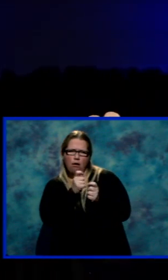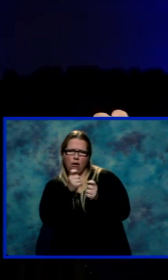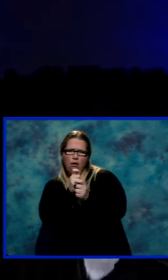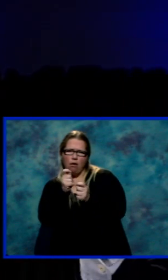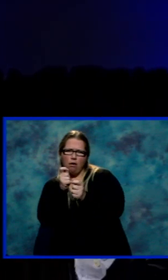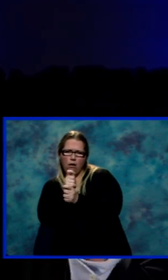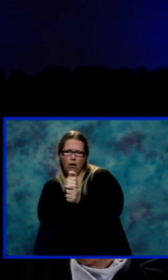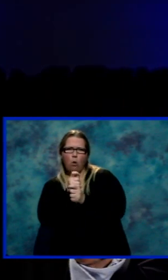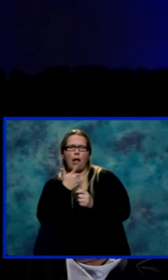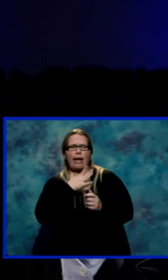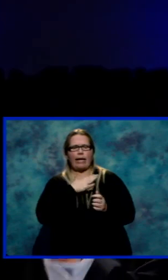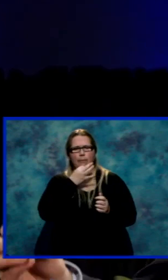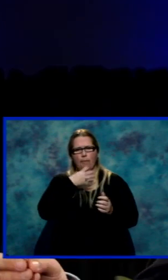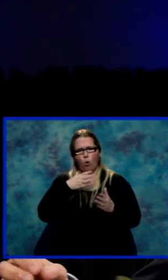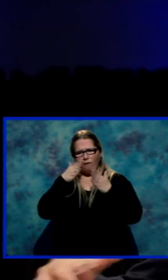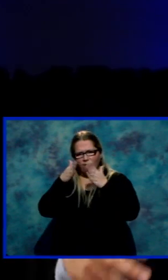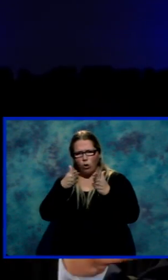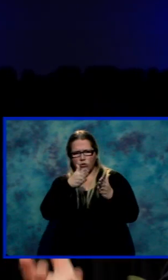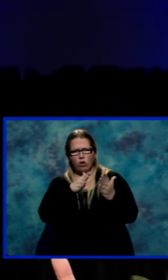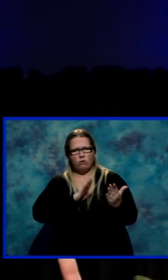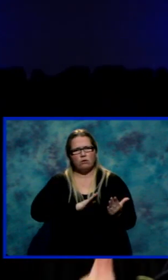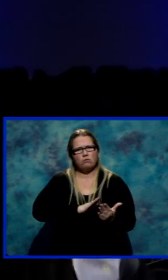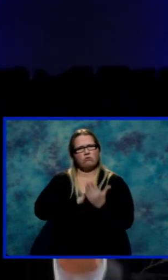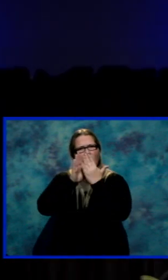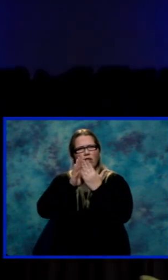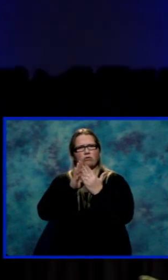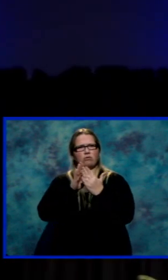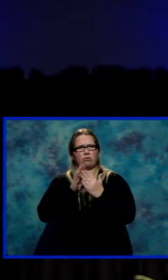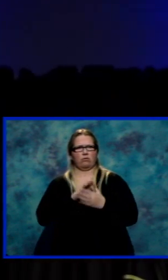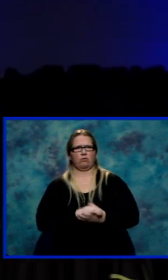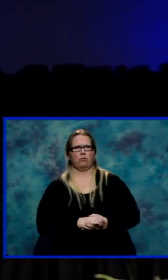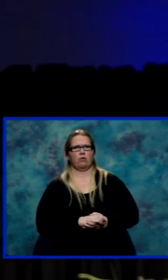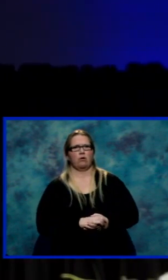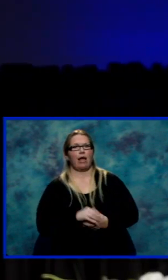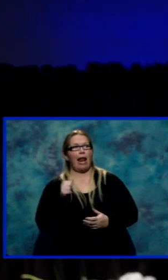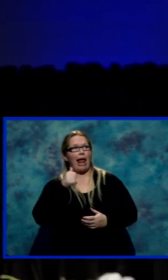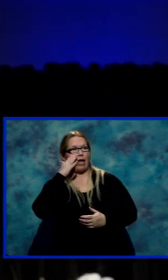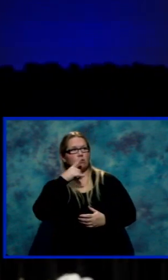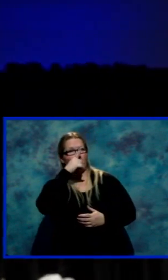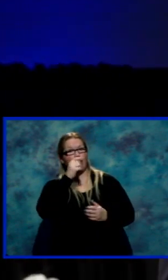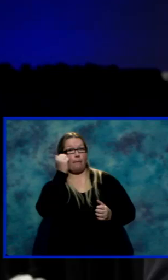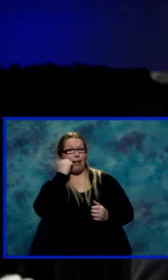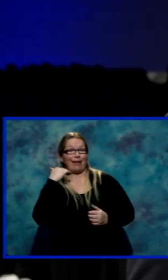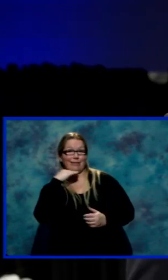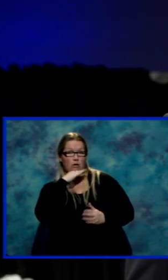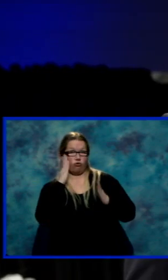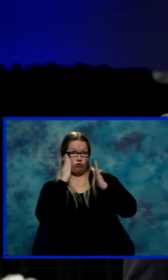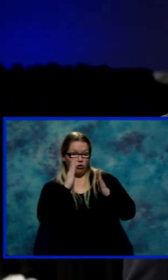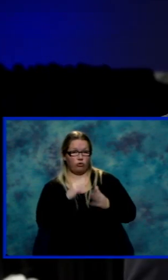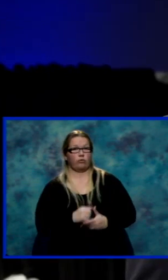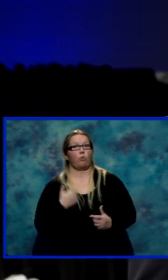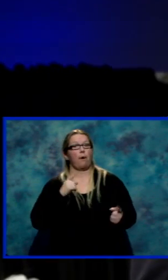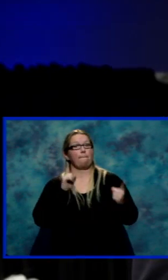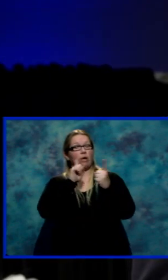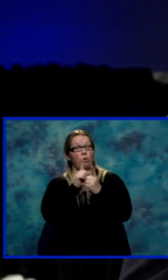we need to be a little bit more focused in terms of strategy and enthusiasm. Last night, I was at the Blacktown Church, and we were meeting with a